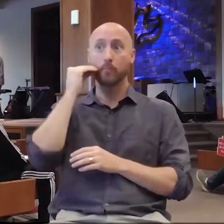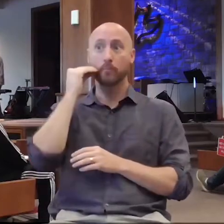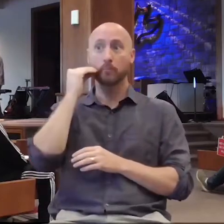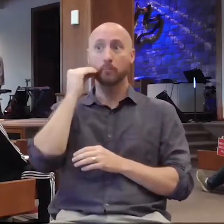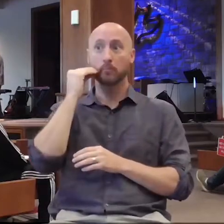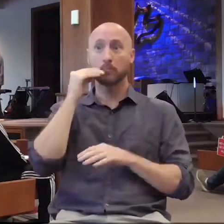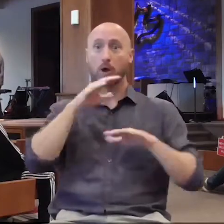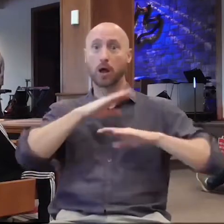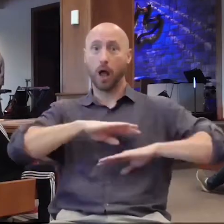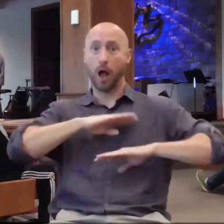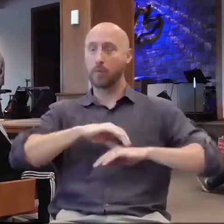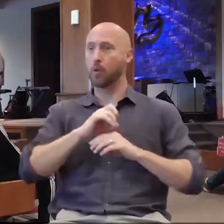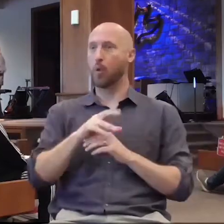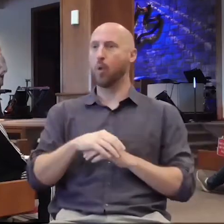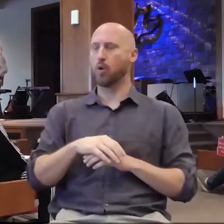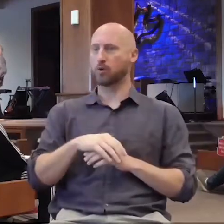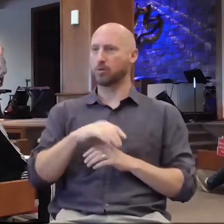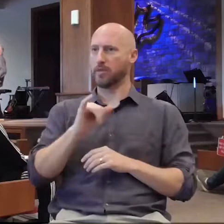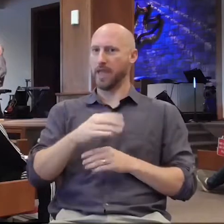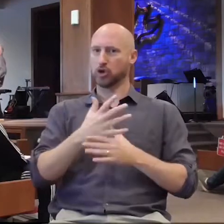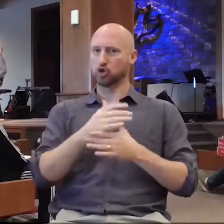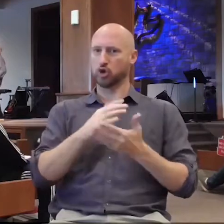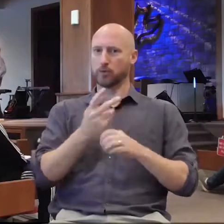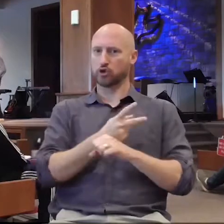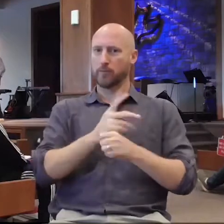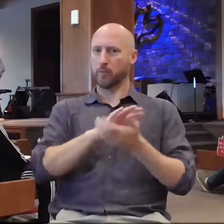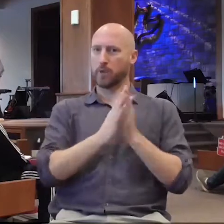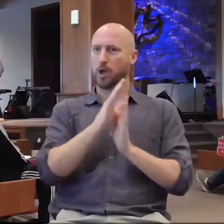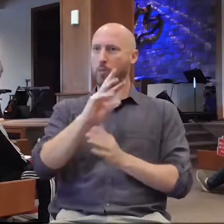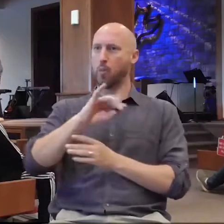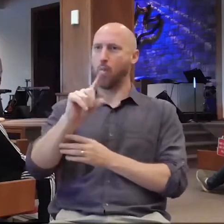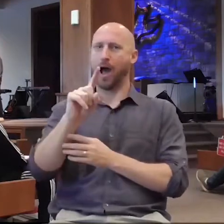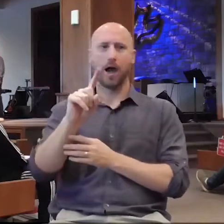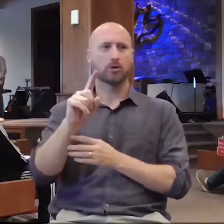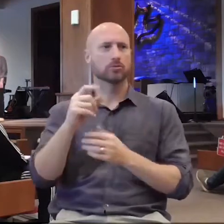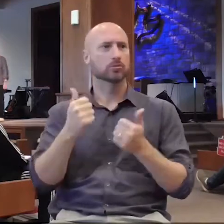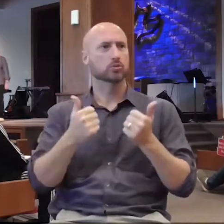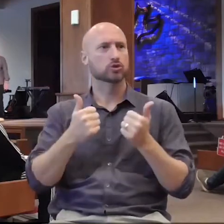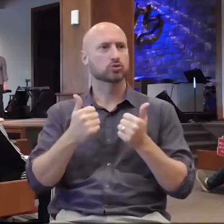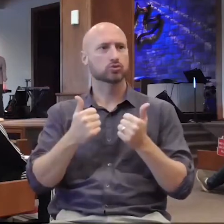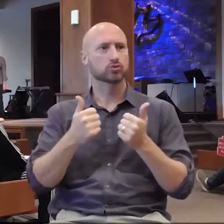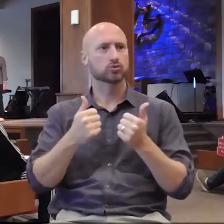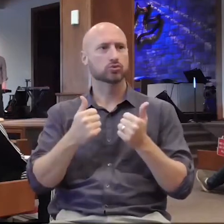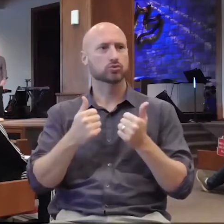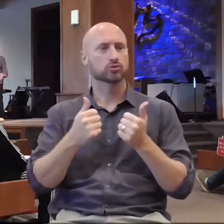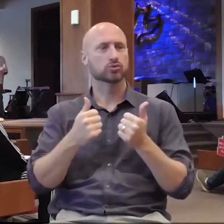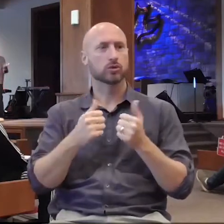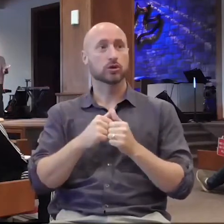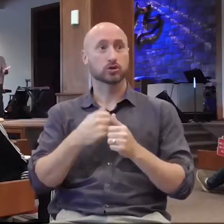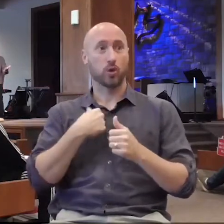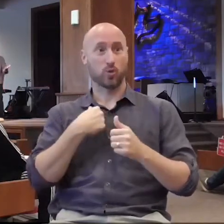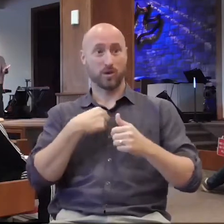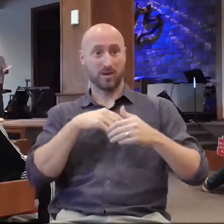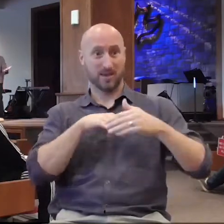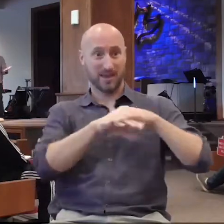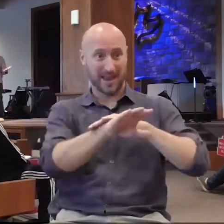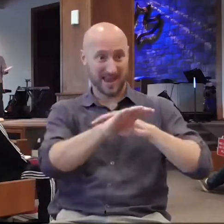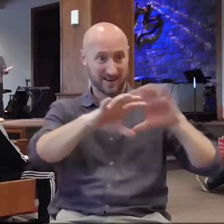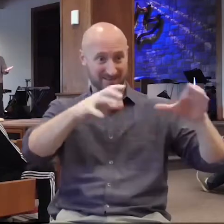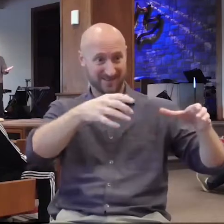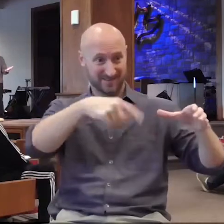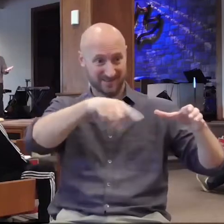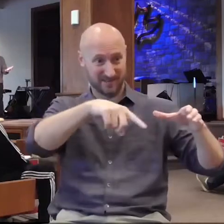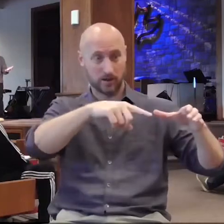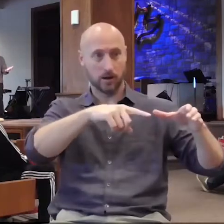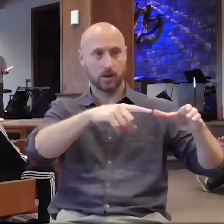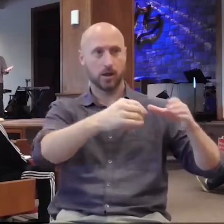to share Christ with them, to evangelize. We're supposed to be there to infect them. They're not there to infect us. When we first got saved, who'd we hang